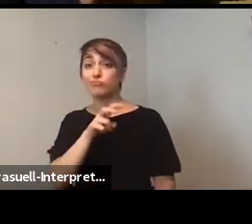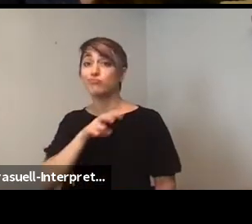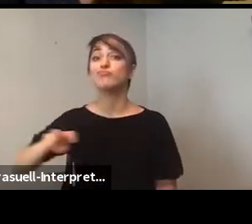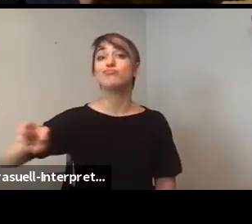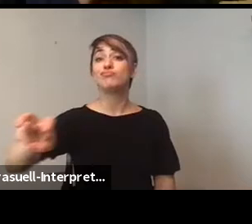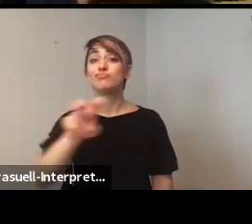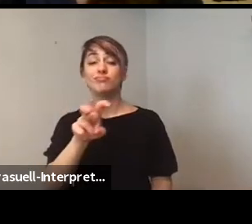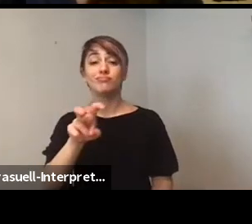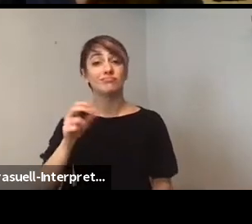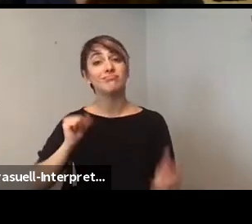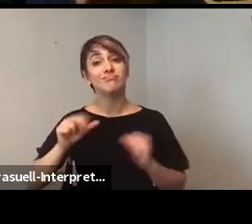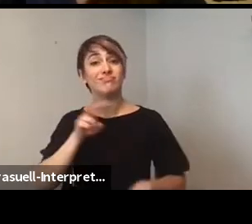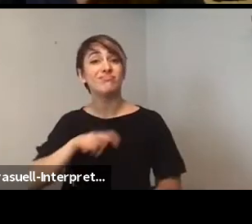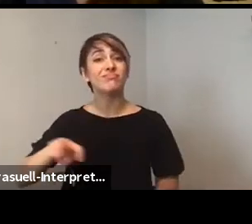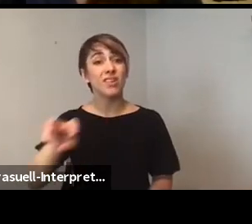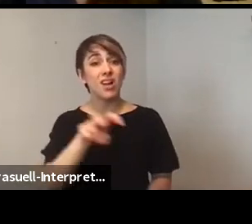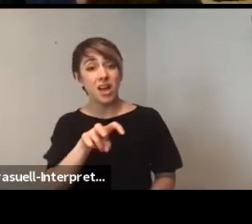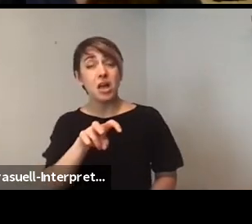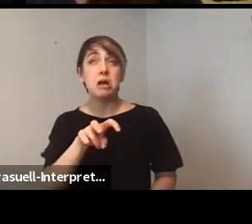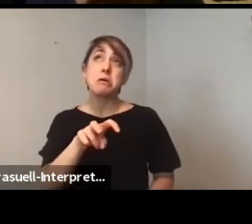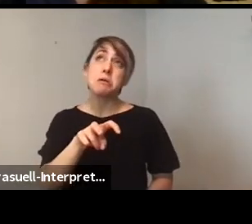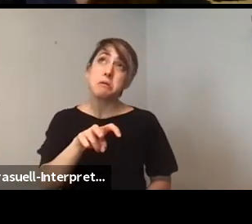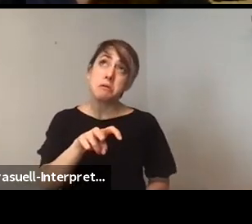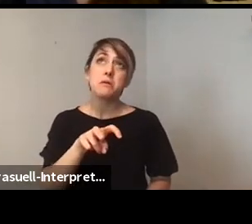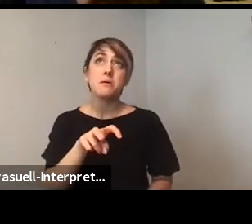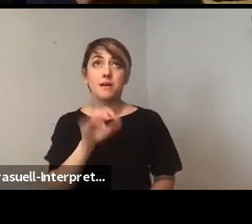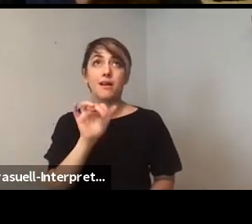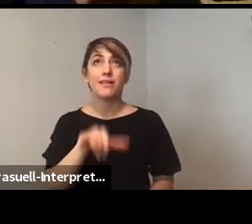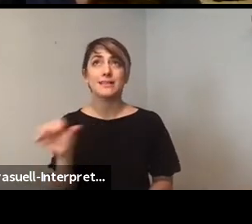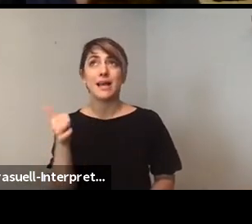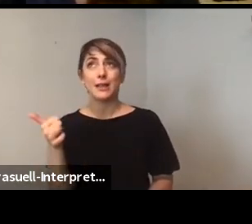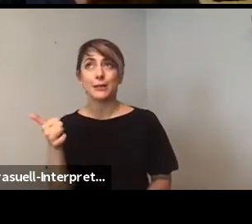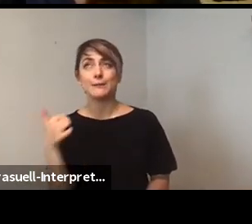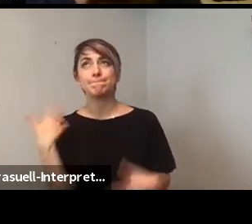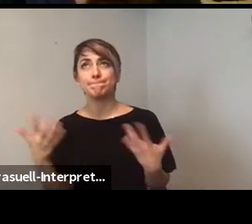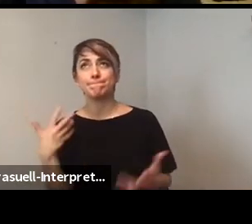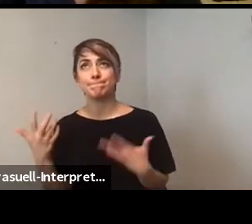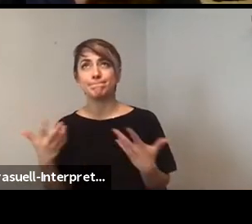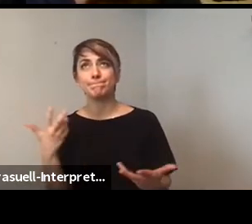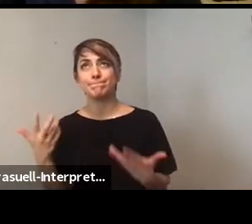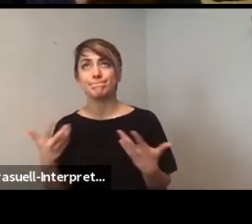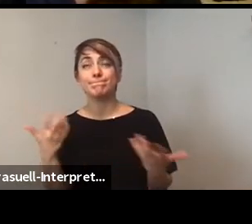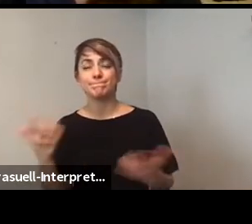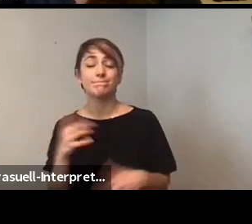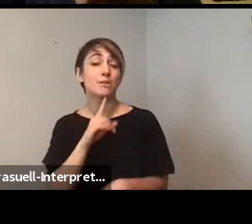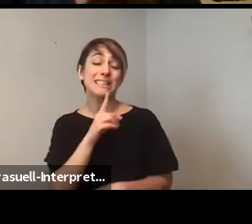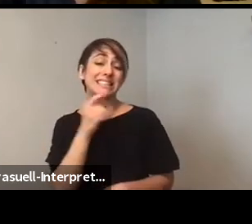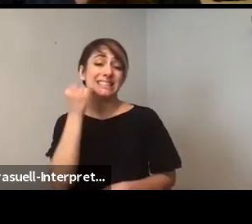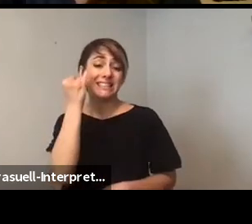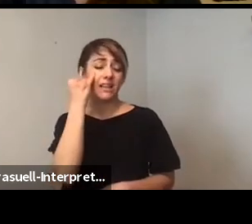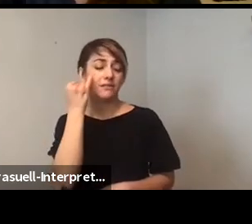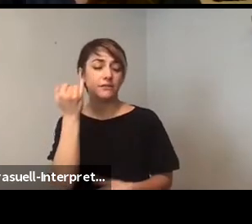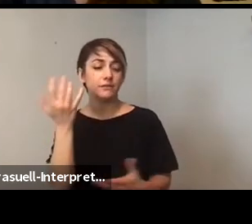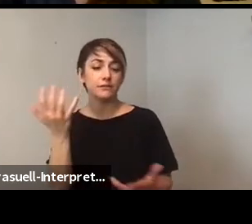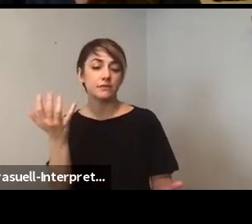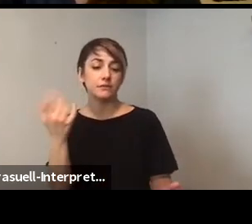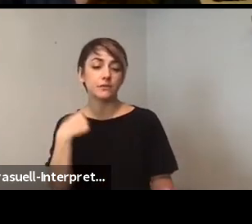though we are allowed to go out, in terms of theater, I feel